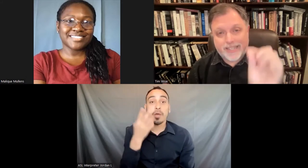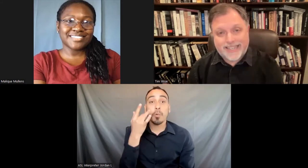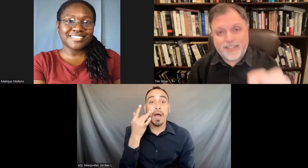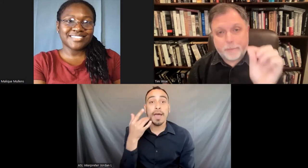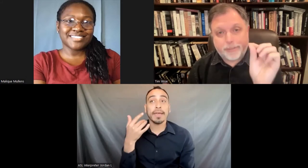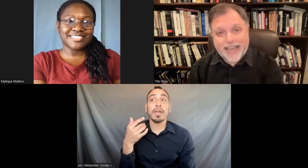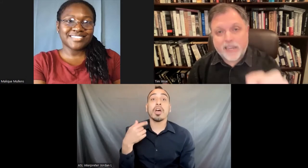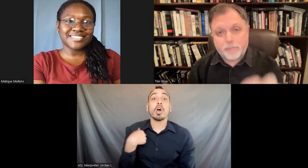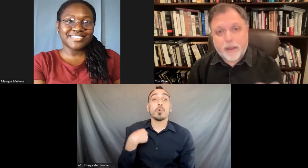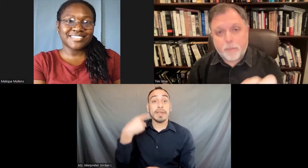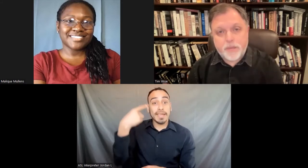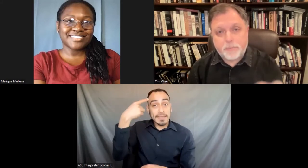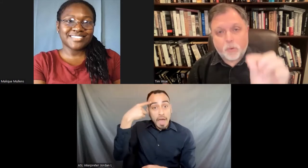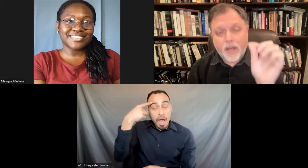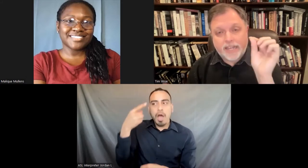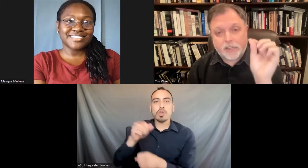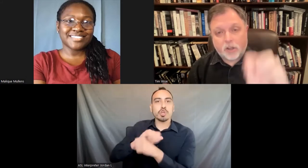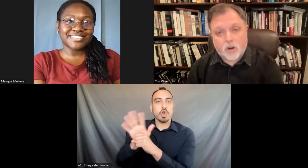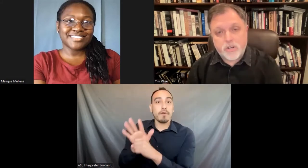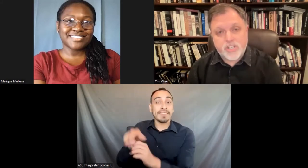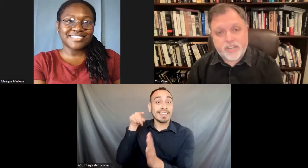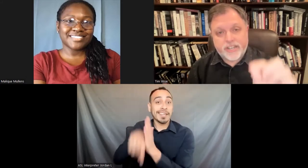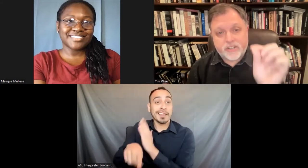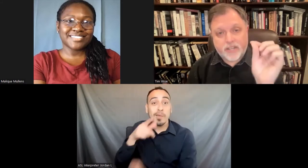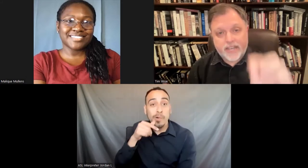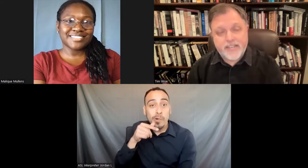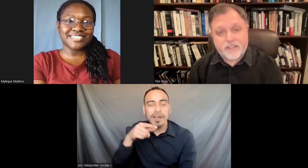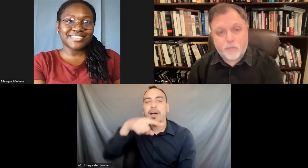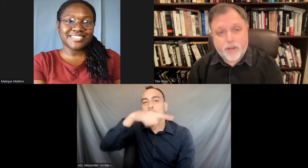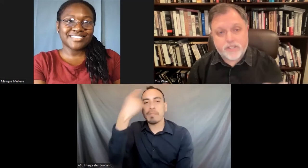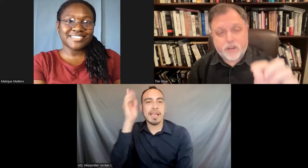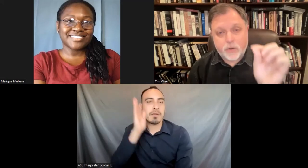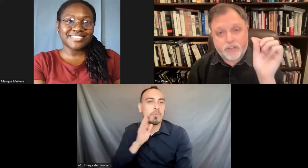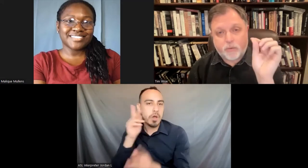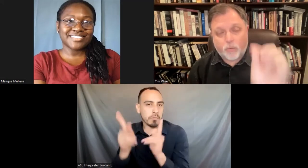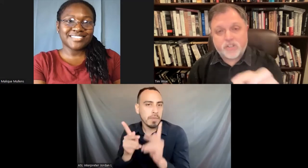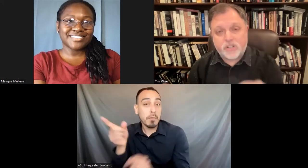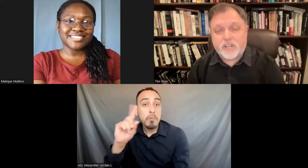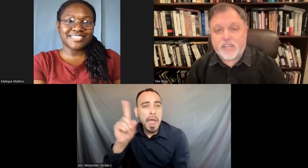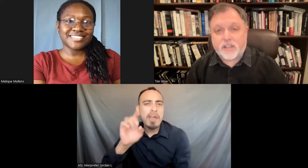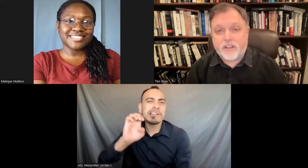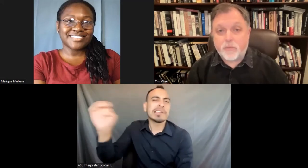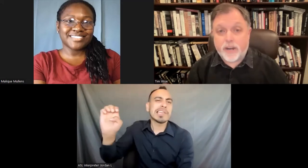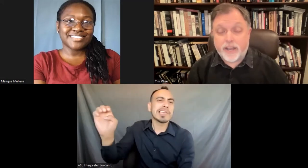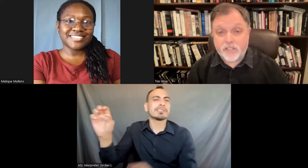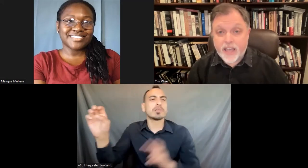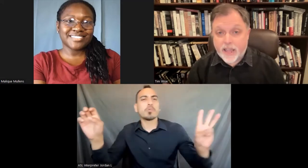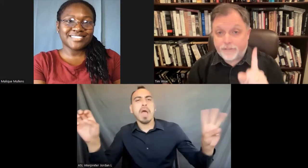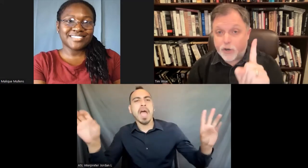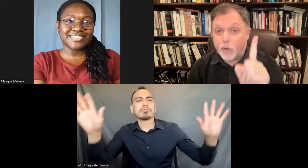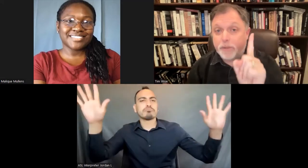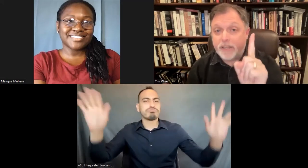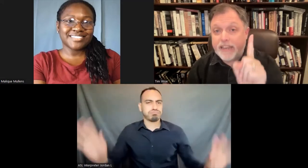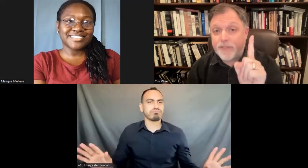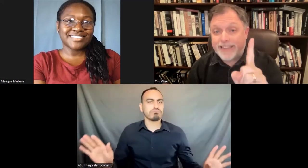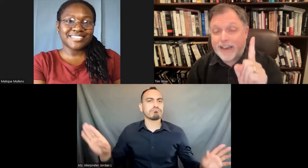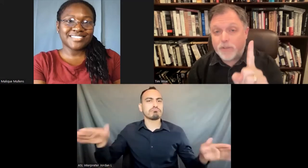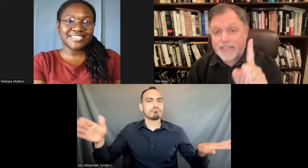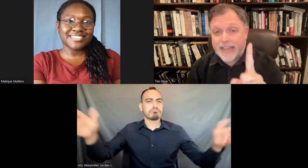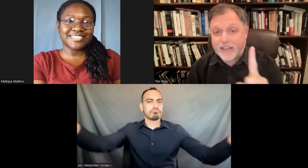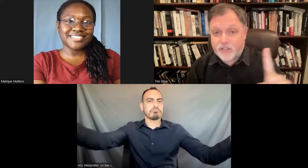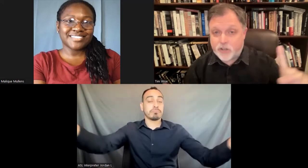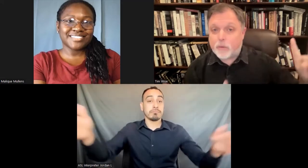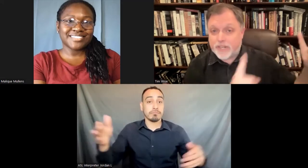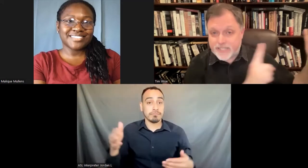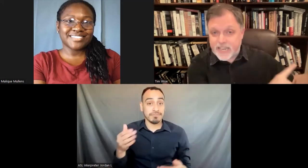that was killing Black and Brown people in large cities on the East and West Coast, and it wasn't going to kill anyone else. And if you don't believe that that